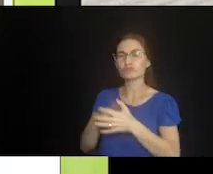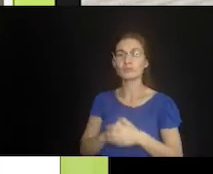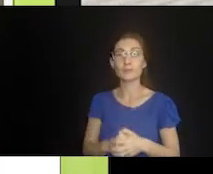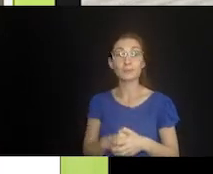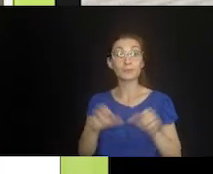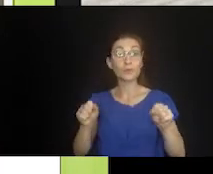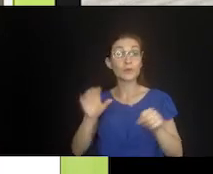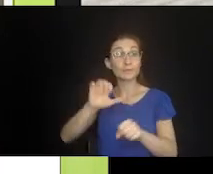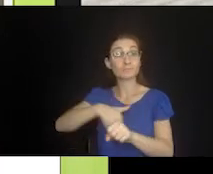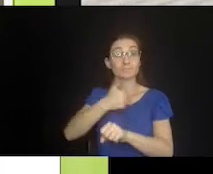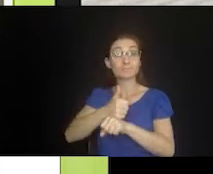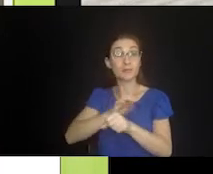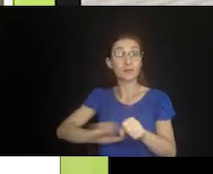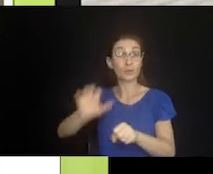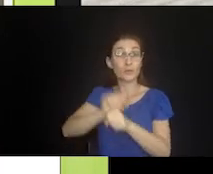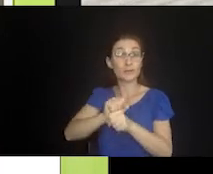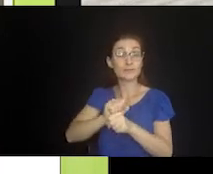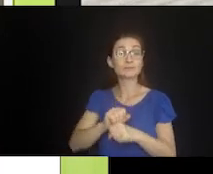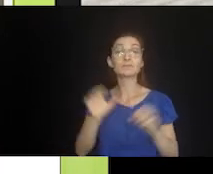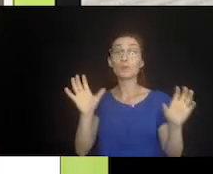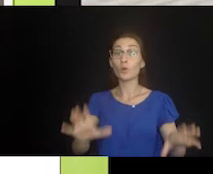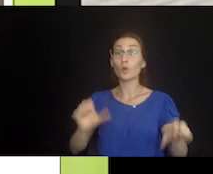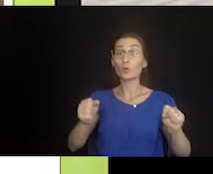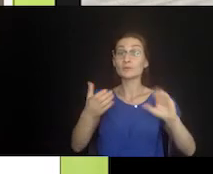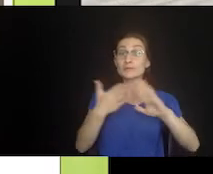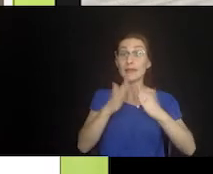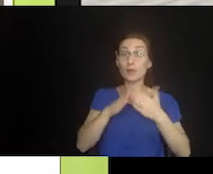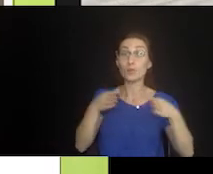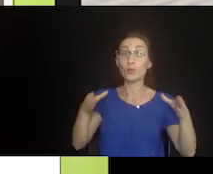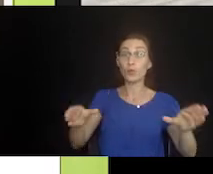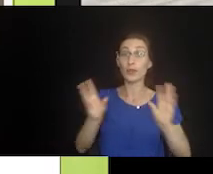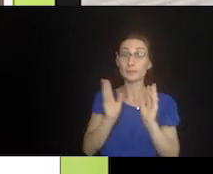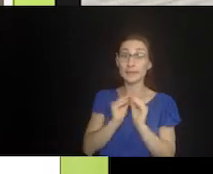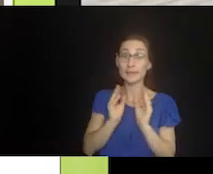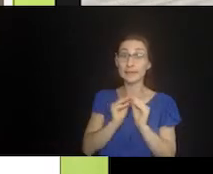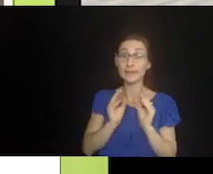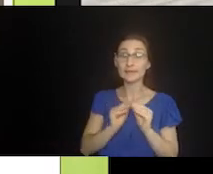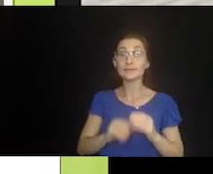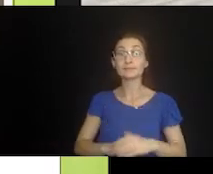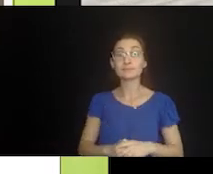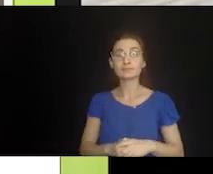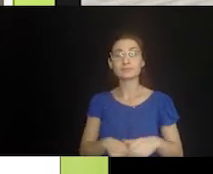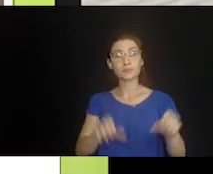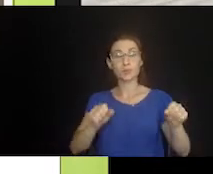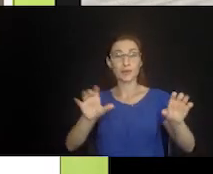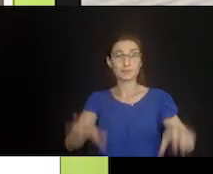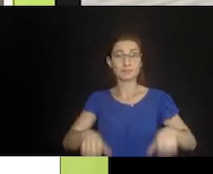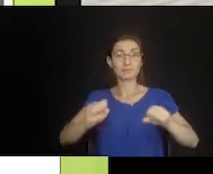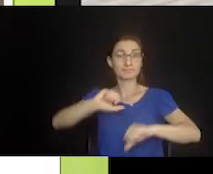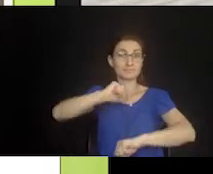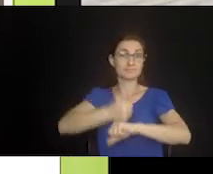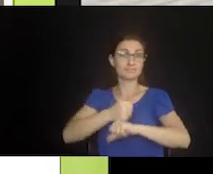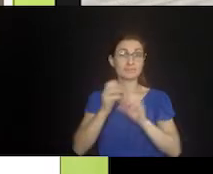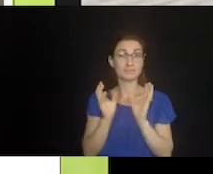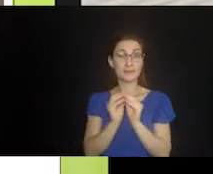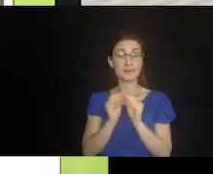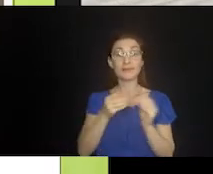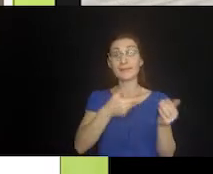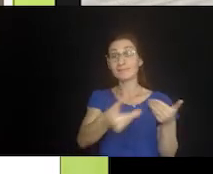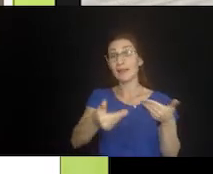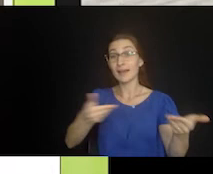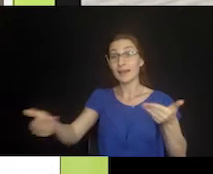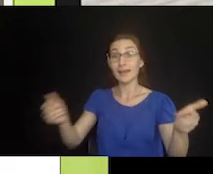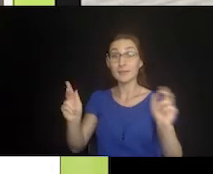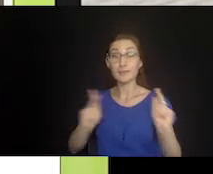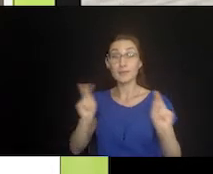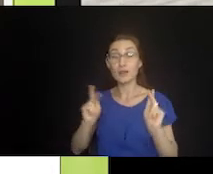issue. Make an appointment, have town hall meetings. Your organization can set up a